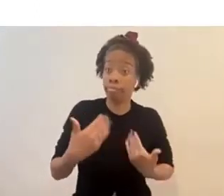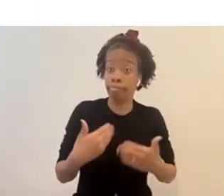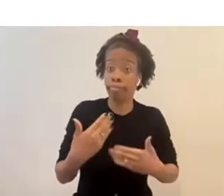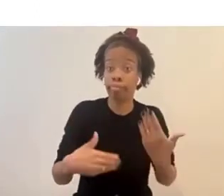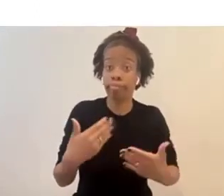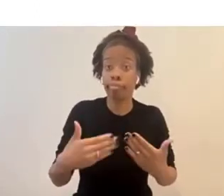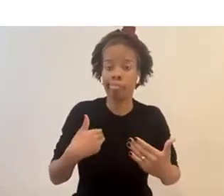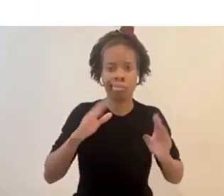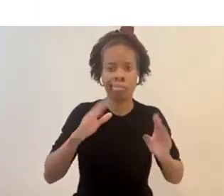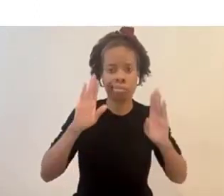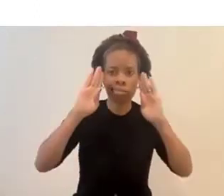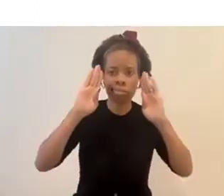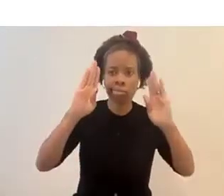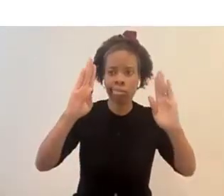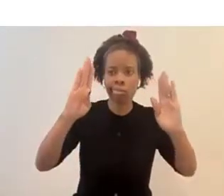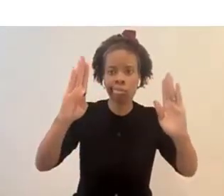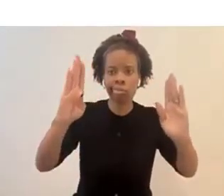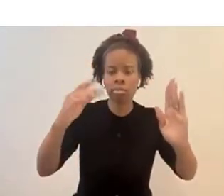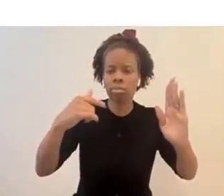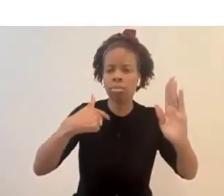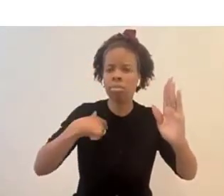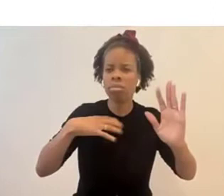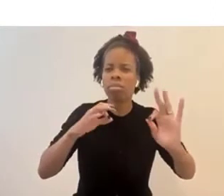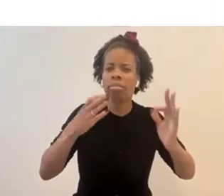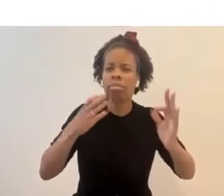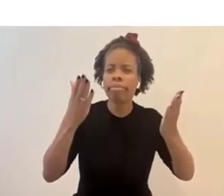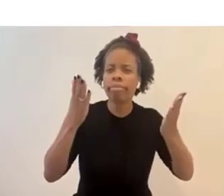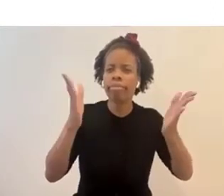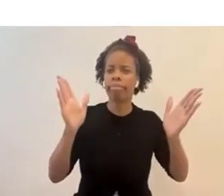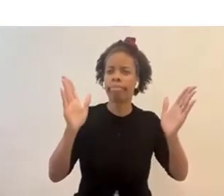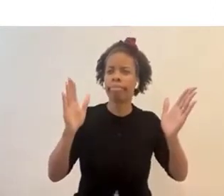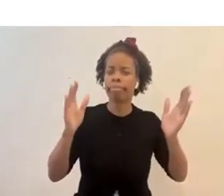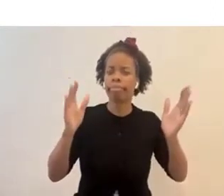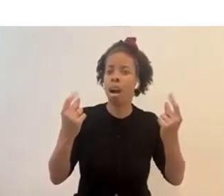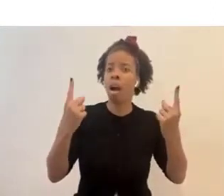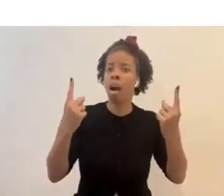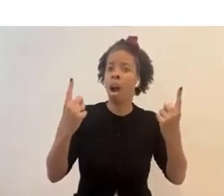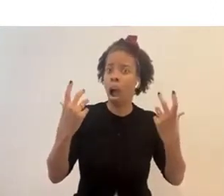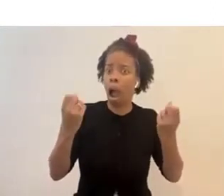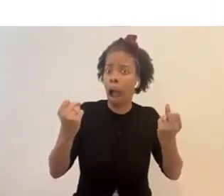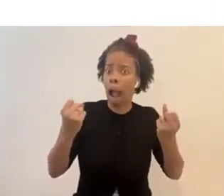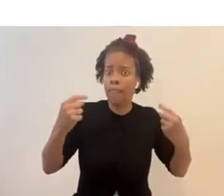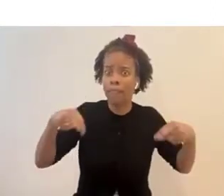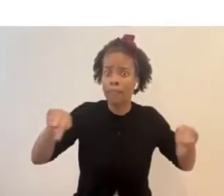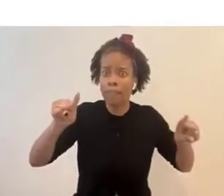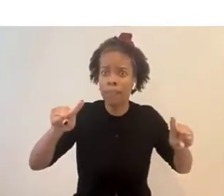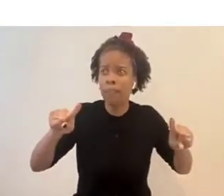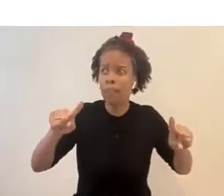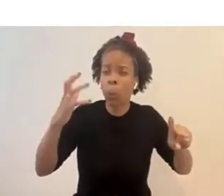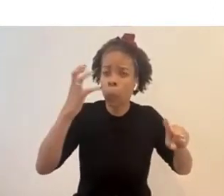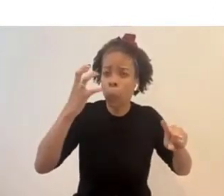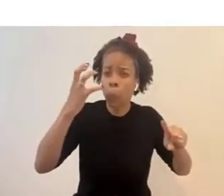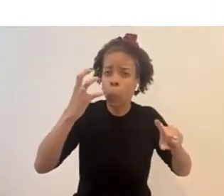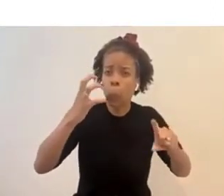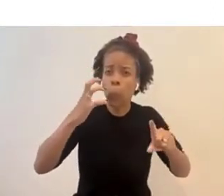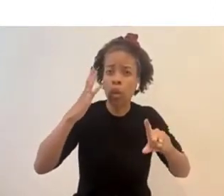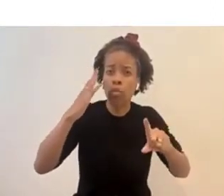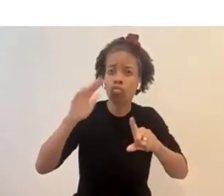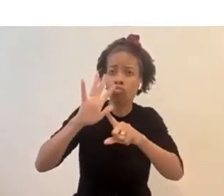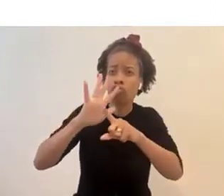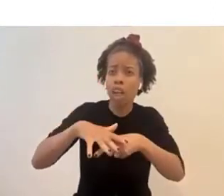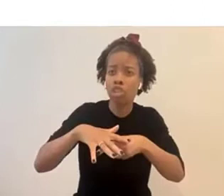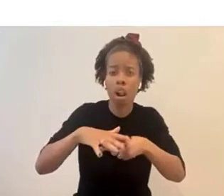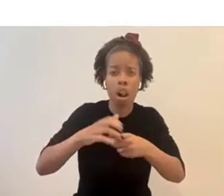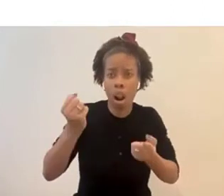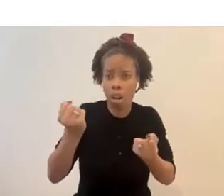blind. It's not really recognizing and acknowledging the racial injustice that sits within